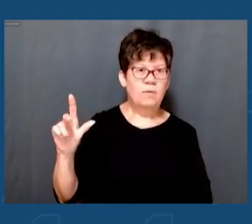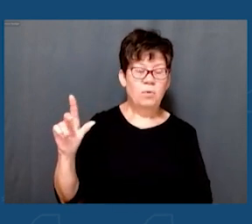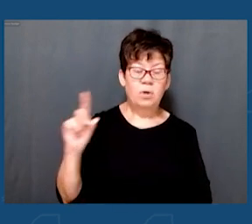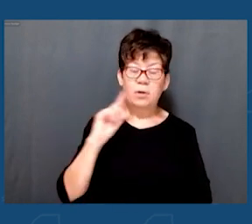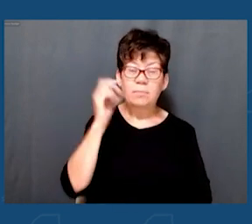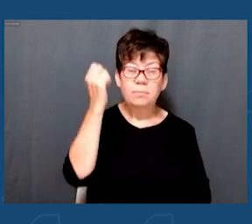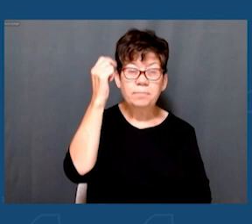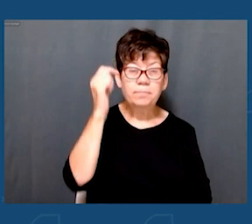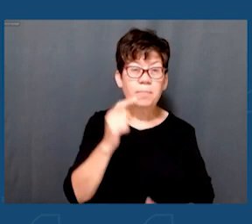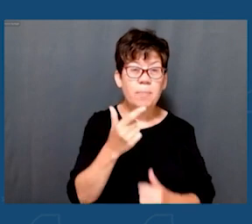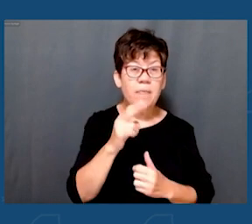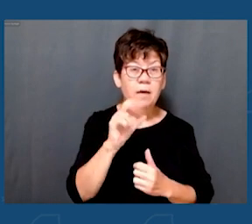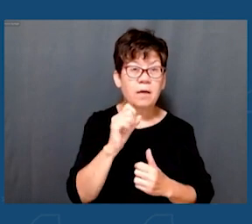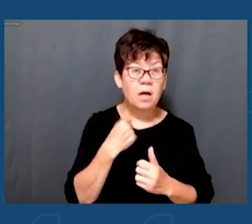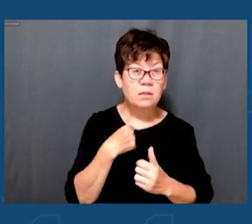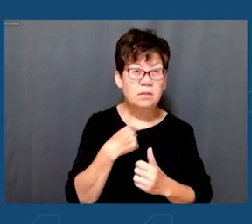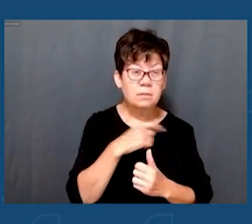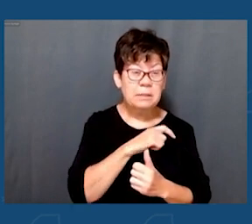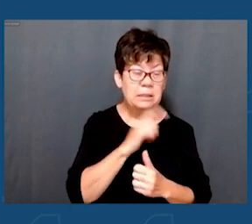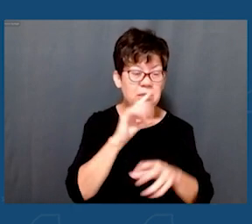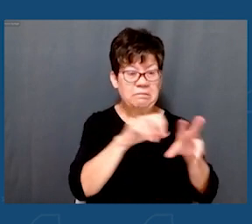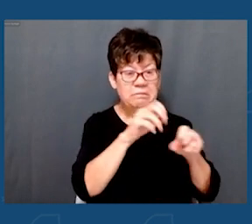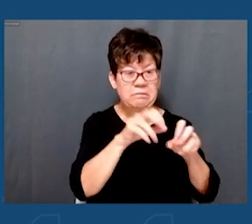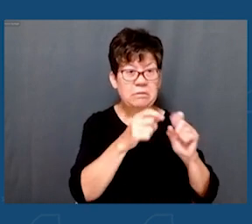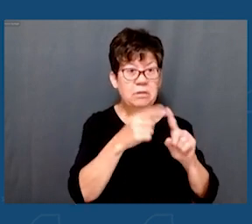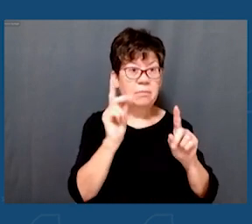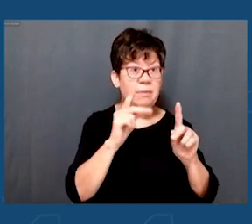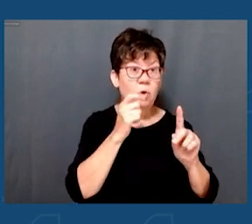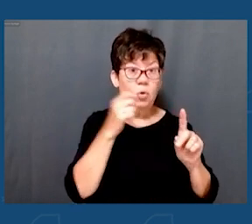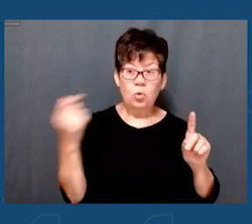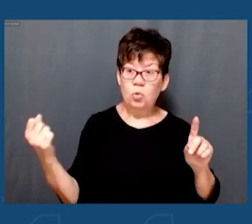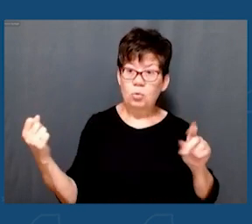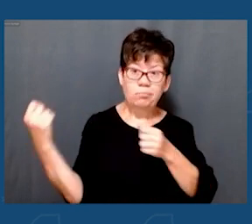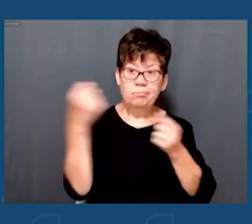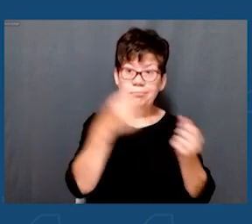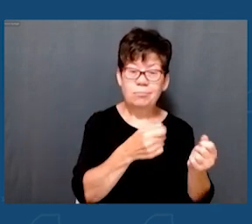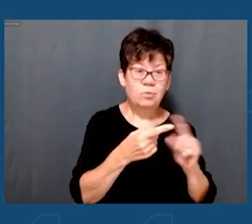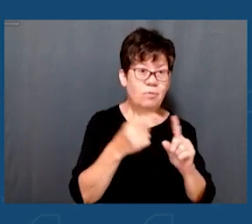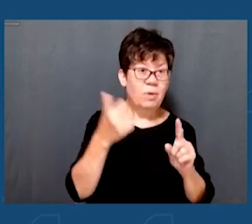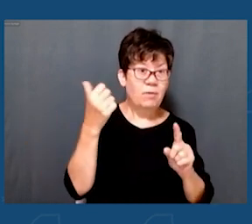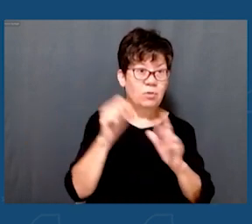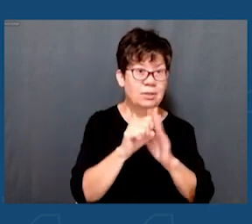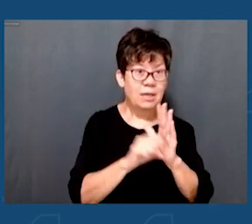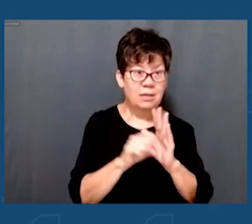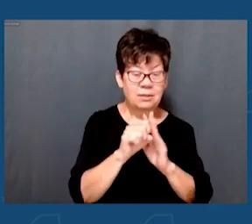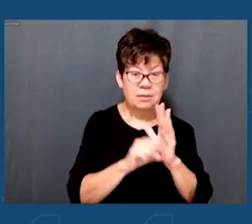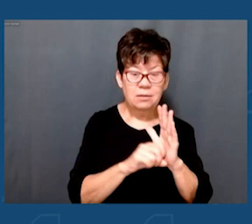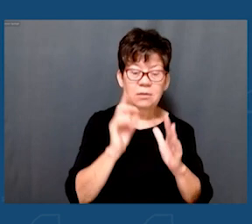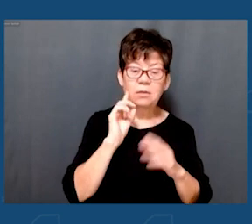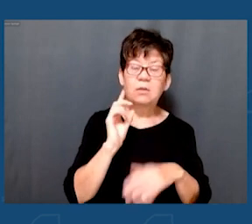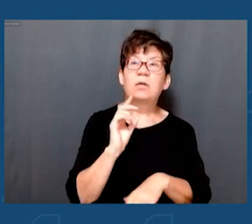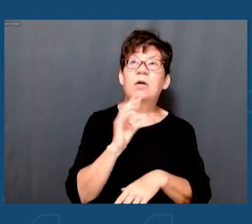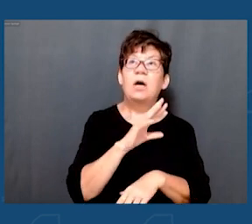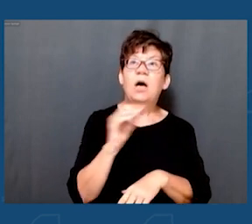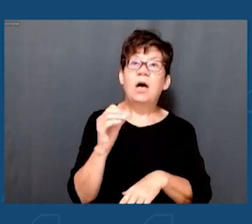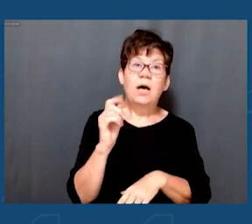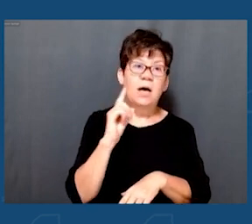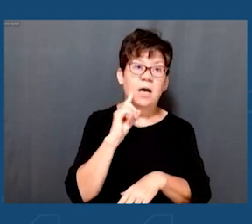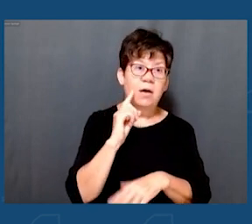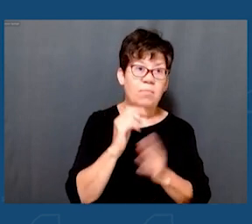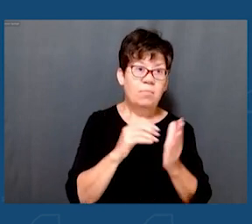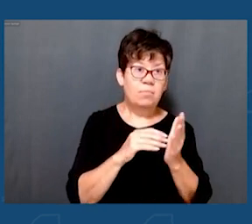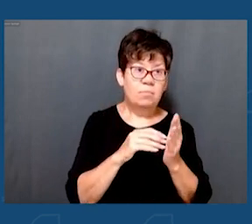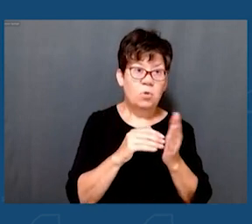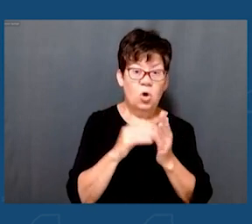people coming here from other states. They have made referrals in 225 cases, most frequently